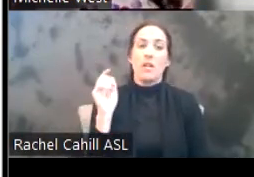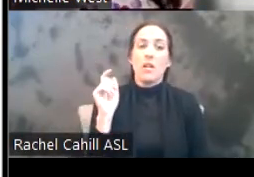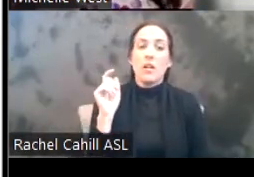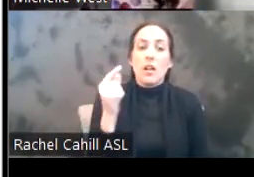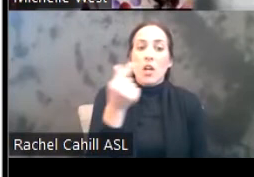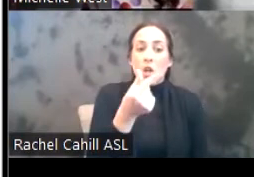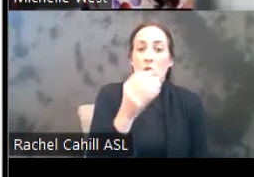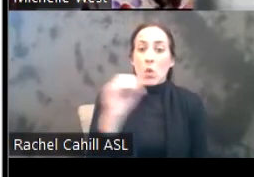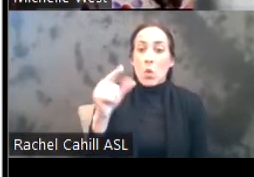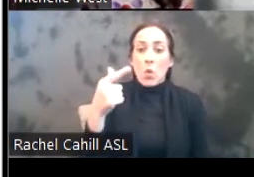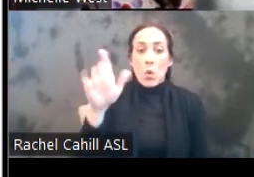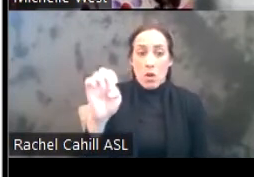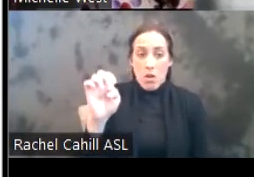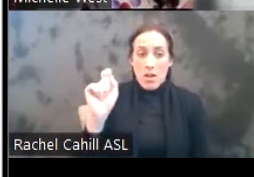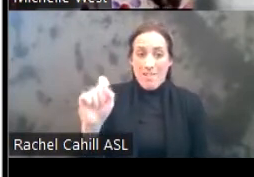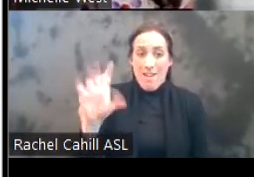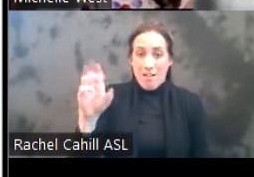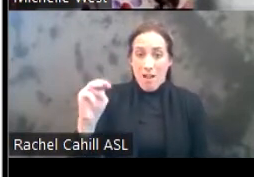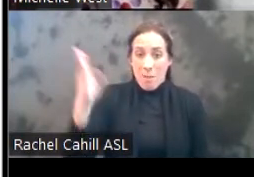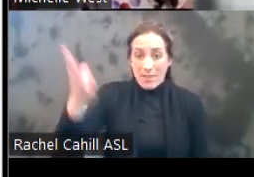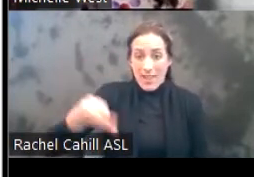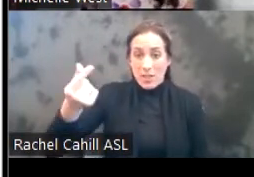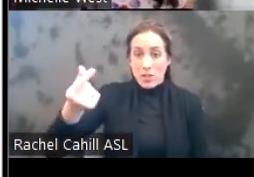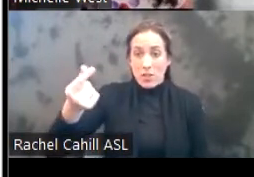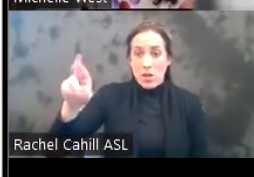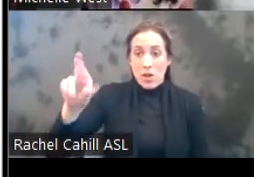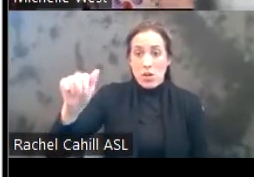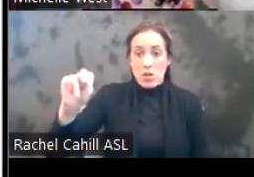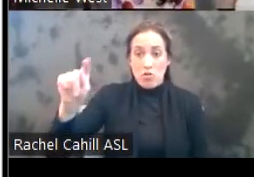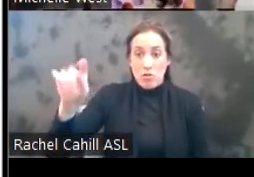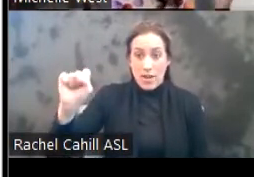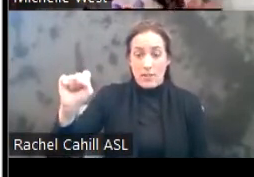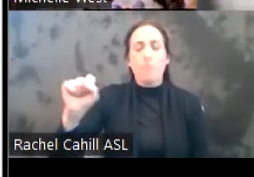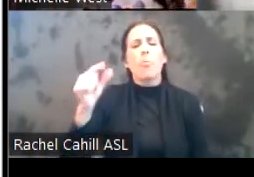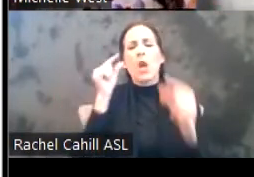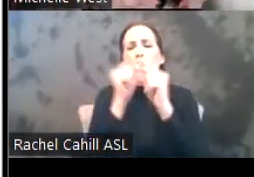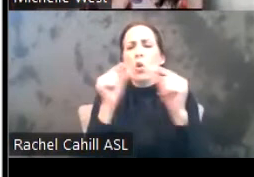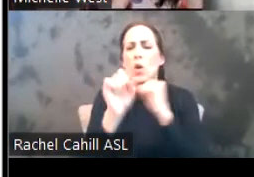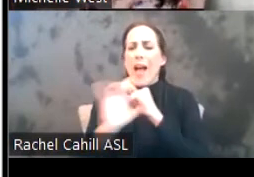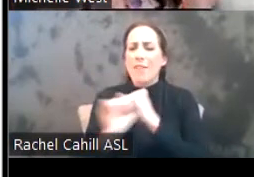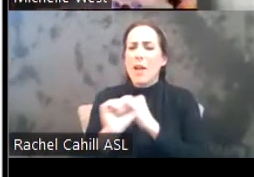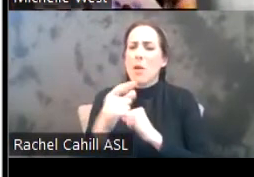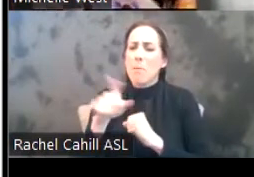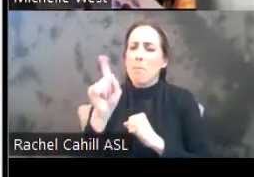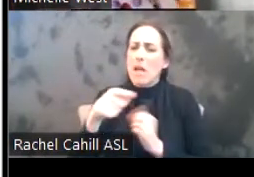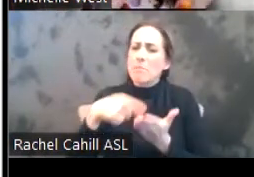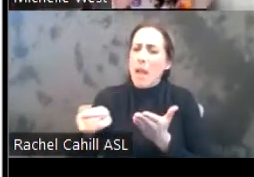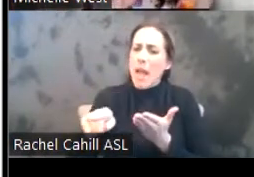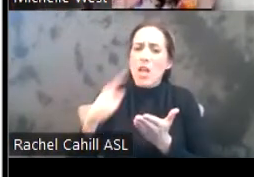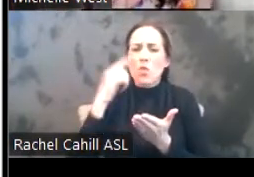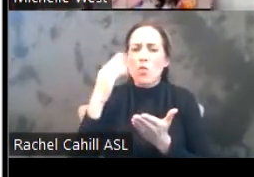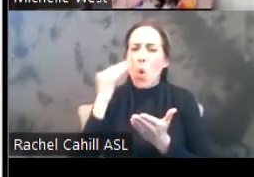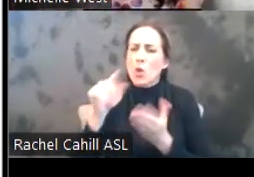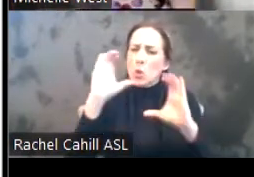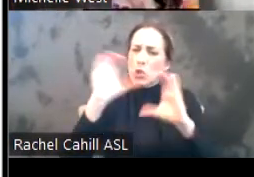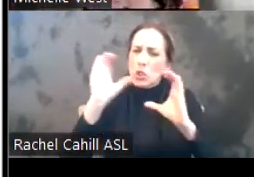.com/grants, and it's Google Ad Grants. Basically, Google Ads, people typically pay for them, right? You search in, let's